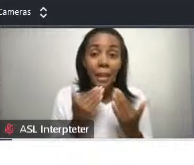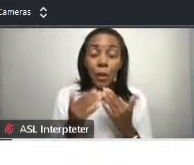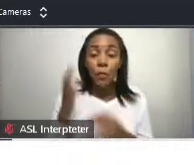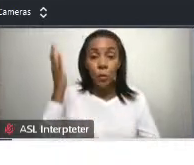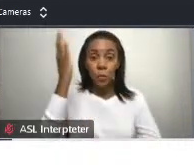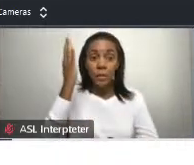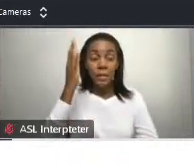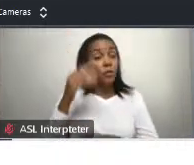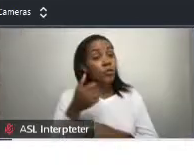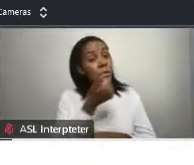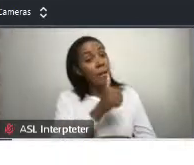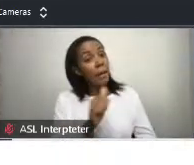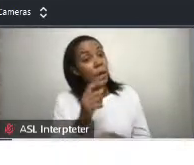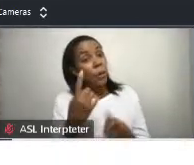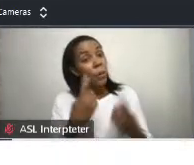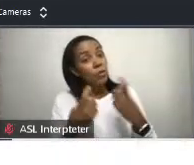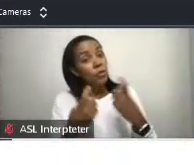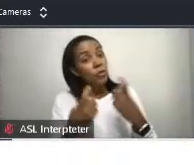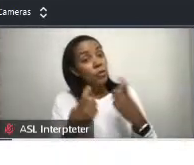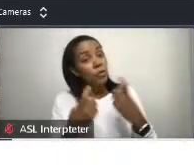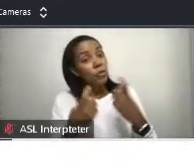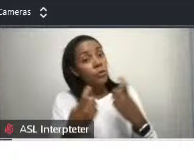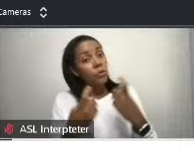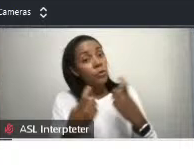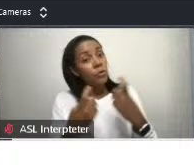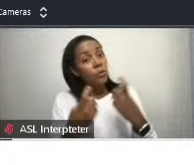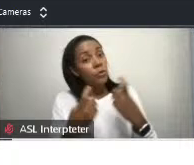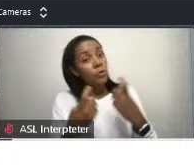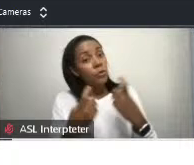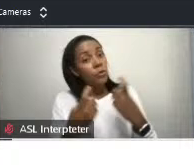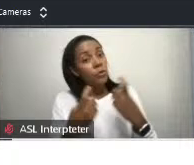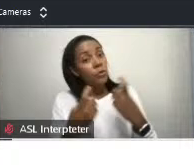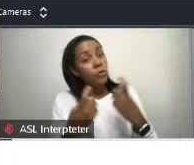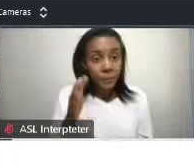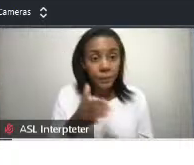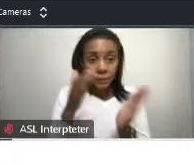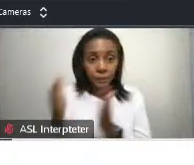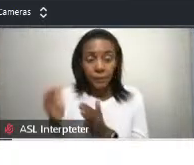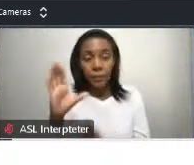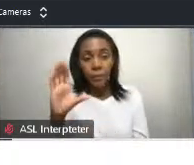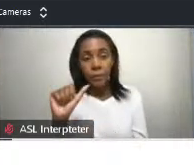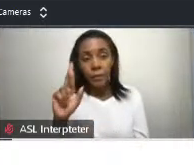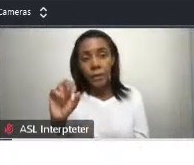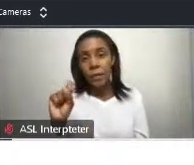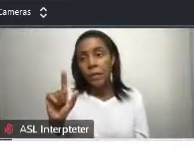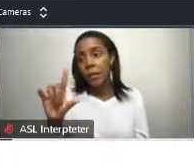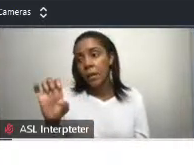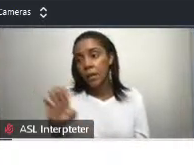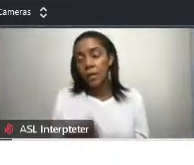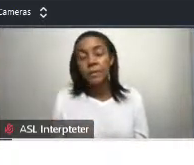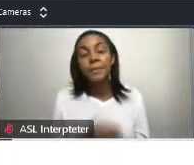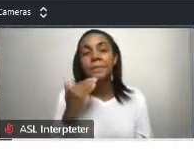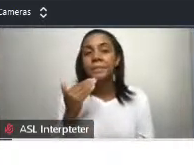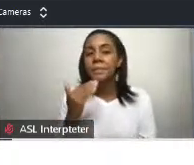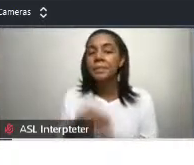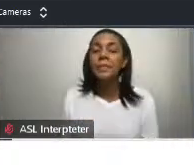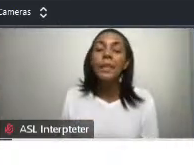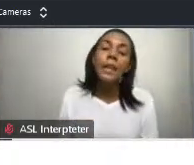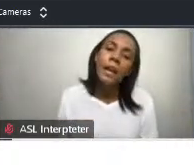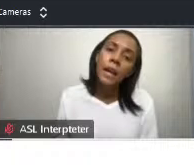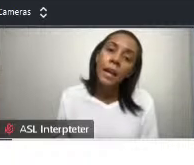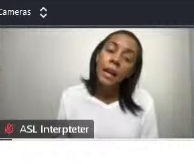presentation. Colleagues, any questions? Councilman Carlisle. Thank you, Mr. Backus. This